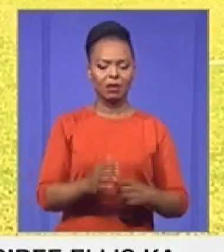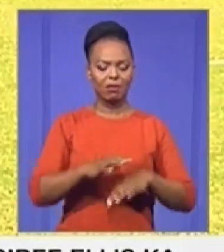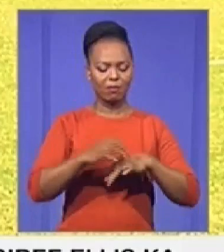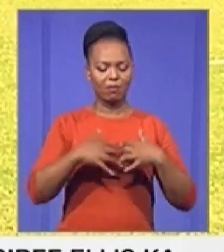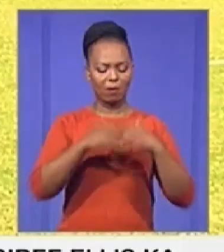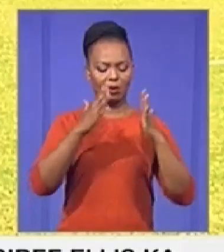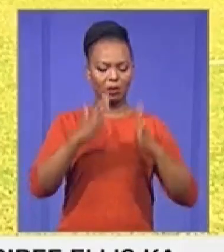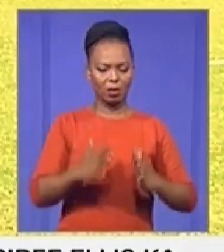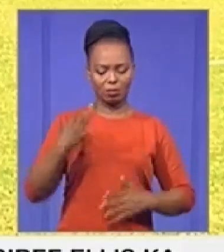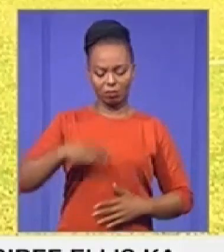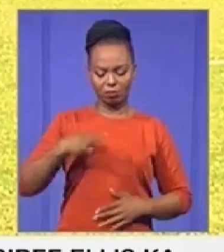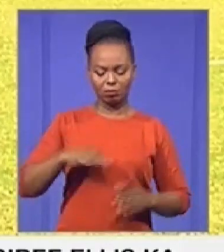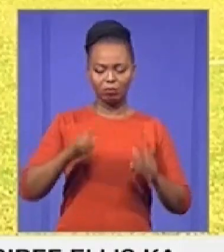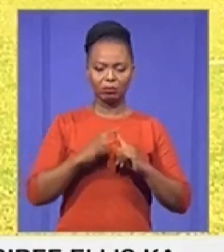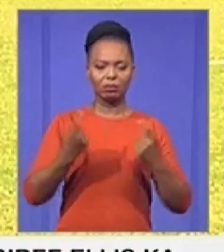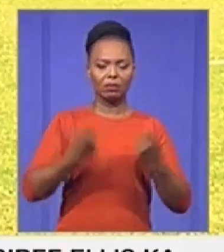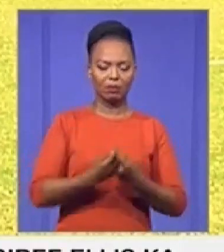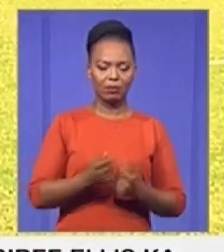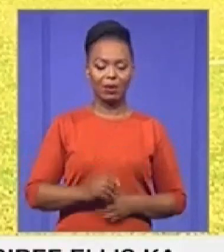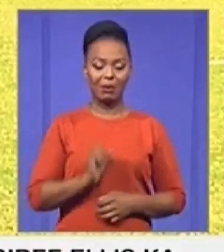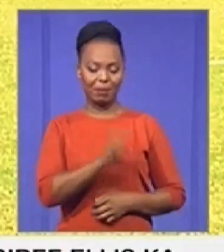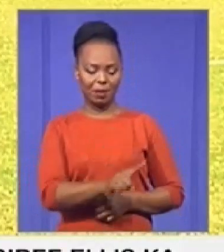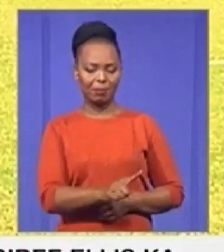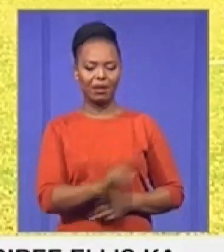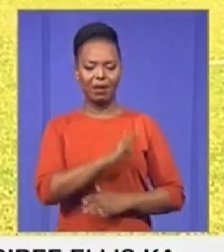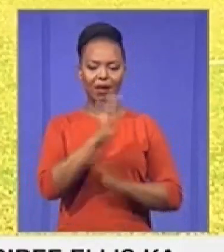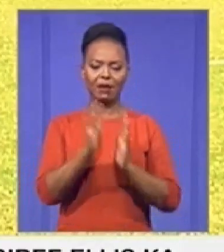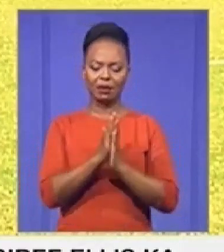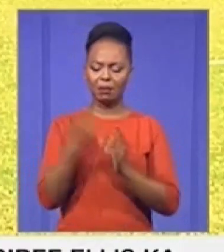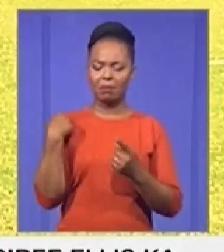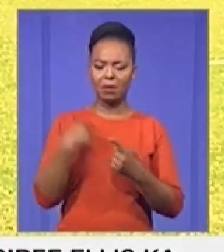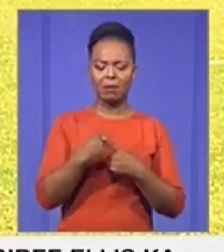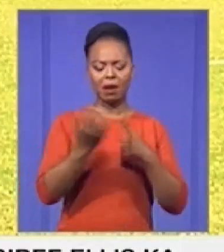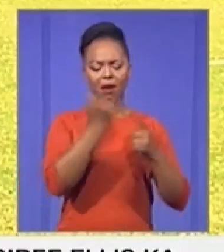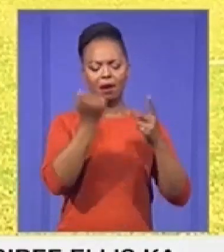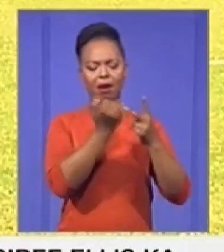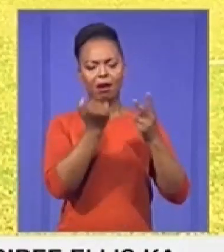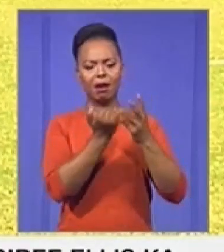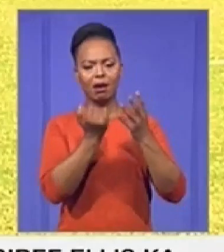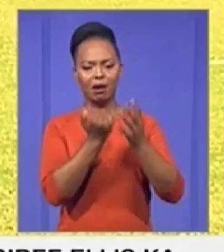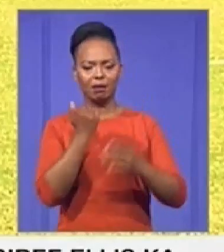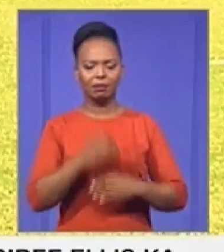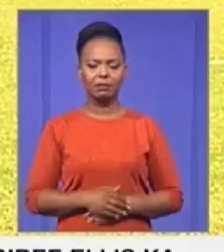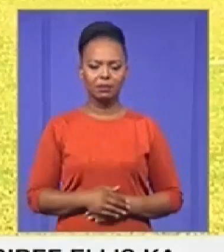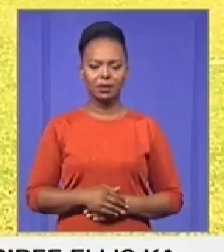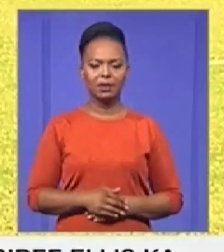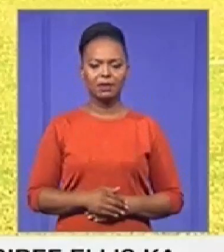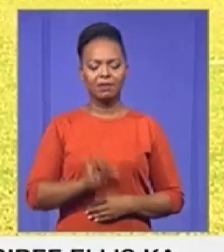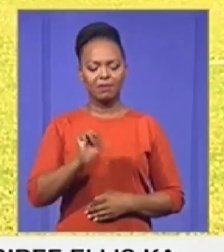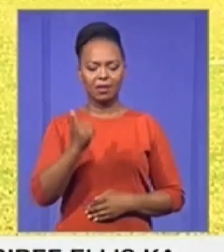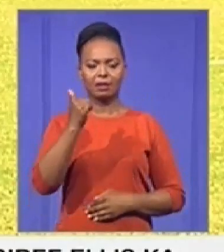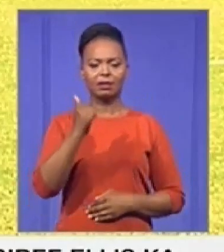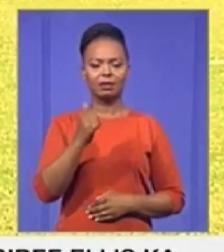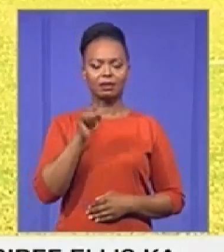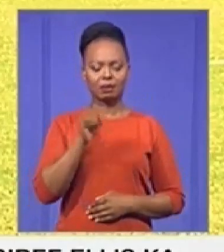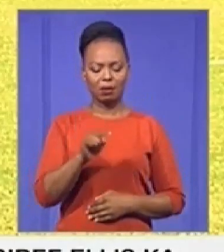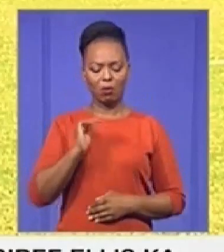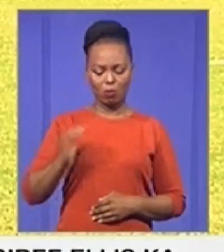of Banyana, and with that, all that history that she carries with her, being the first ex-player